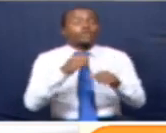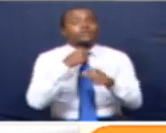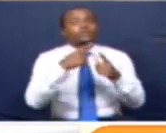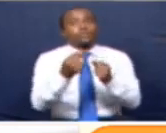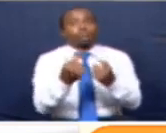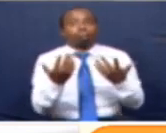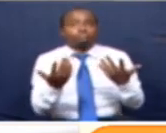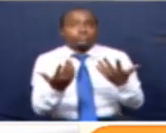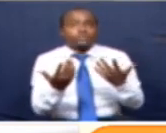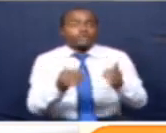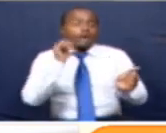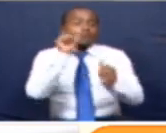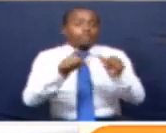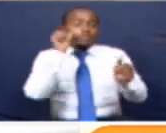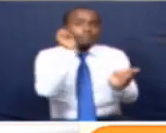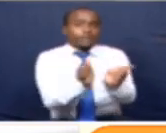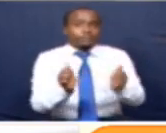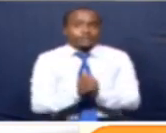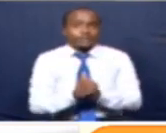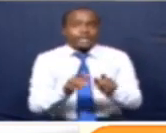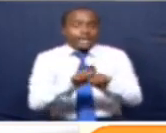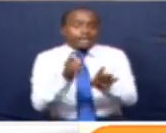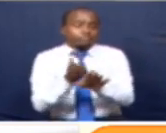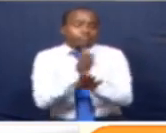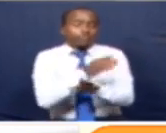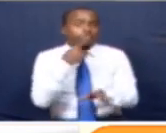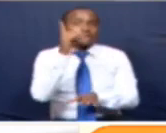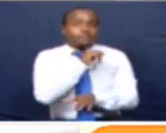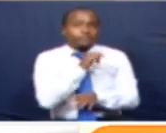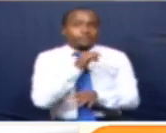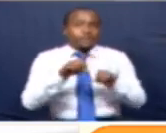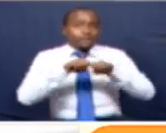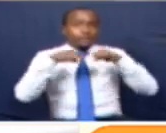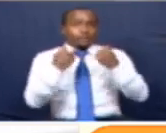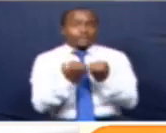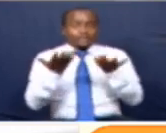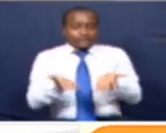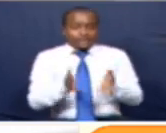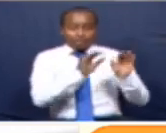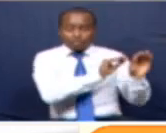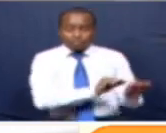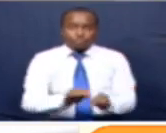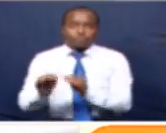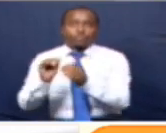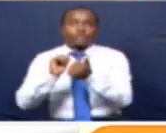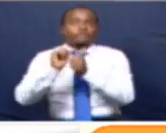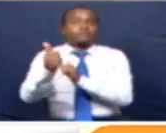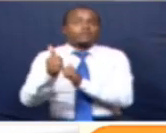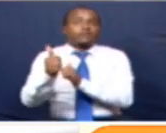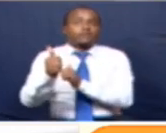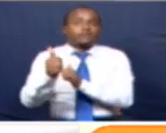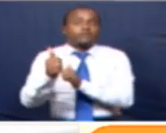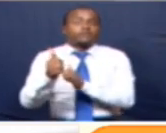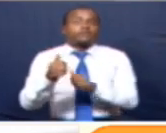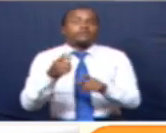in punishment. And as I said earlier, society is now moving a little further from that